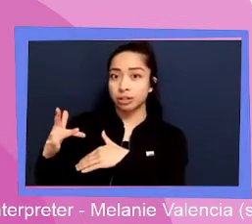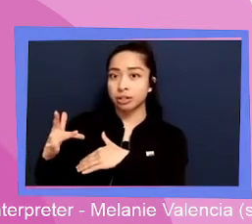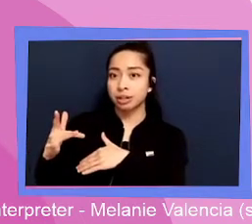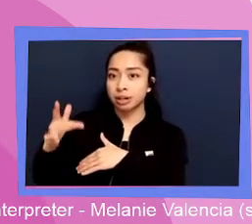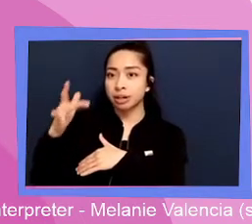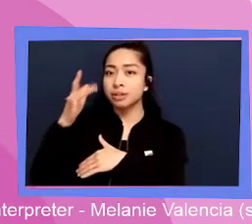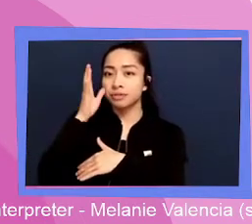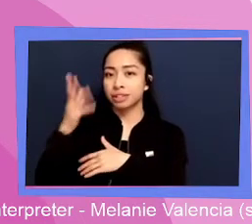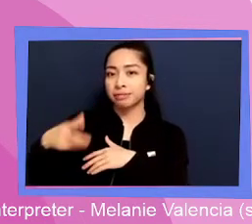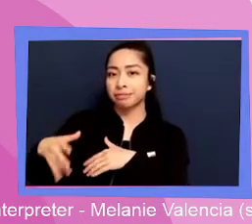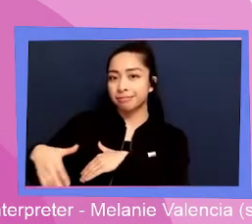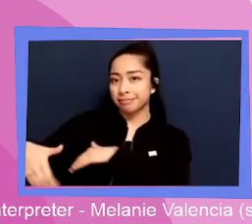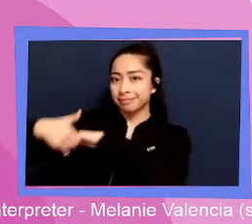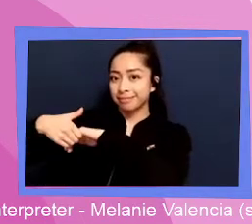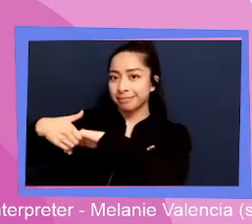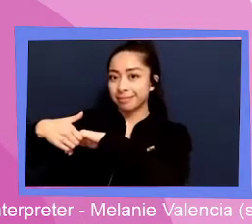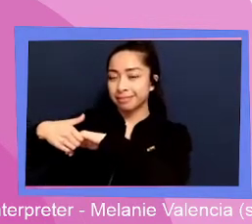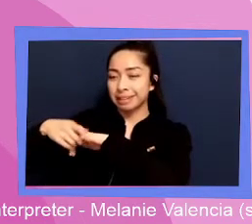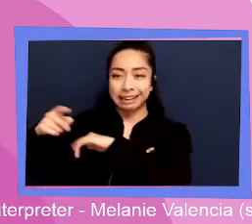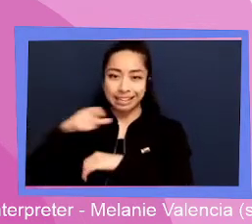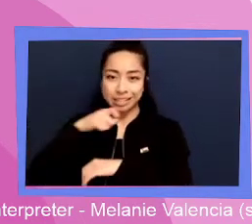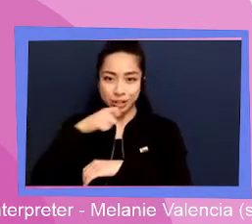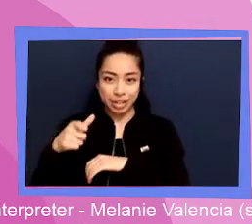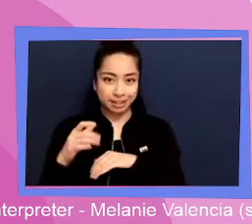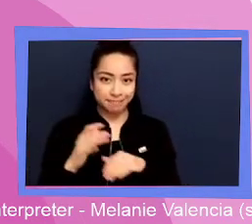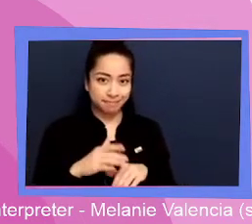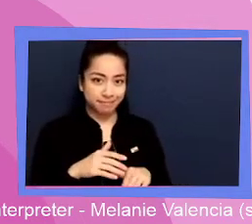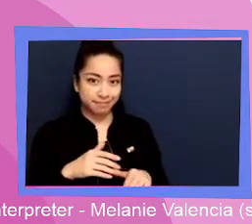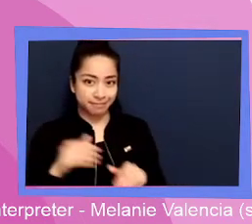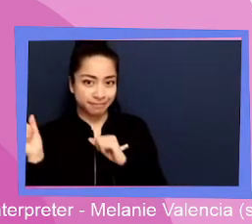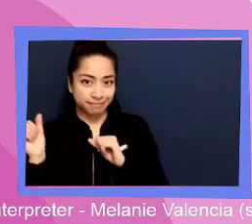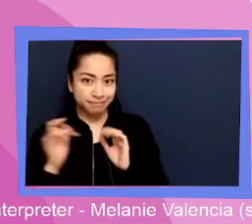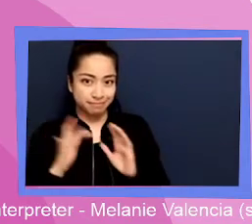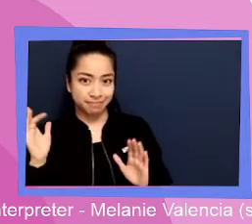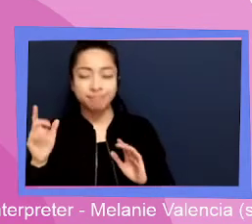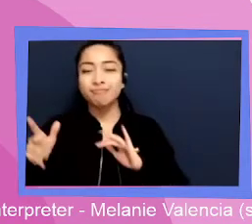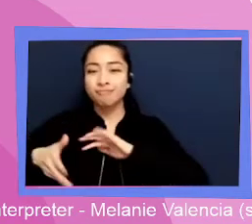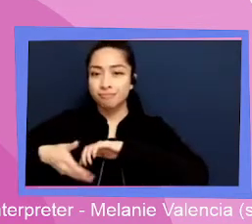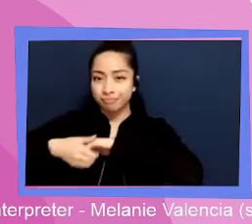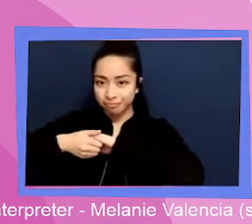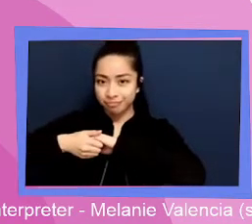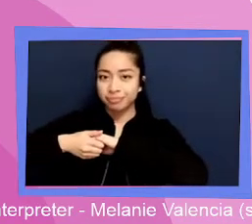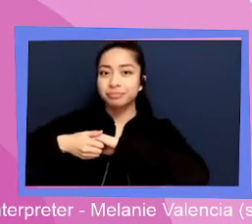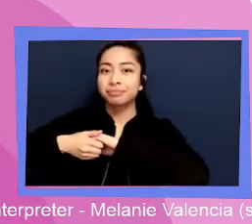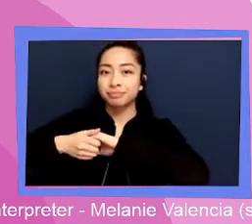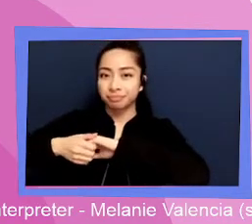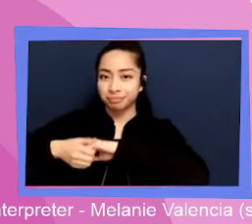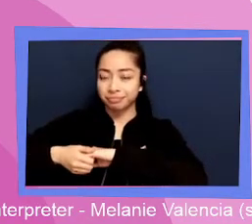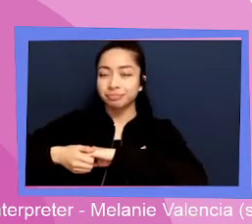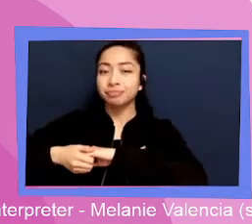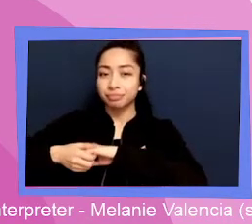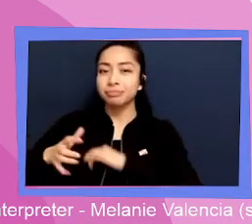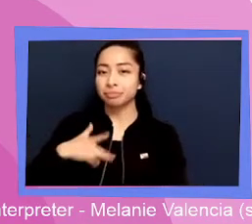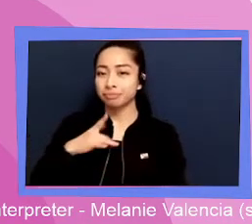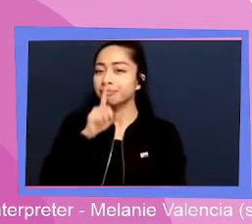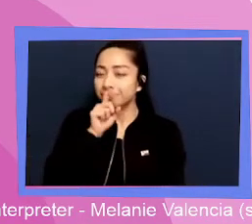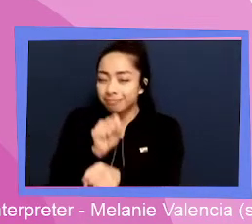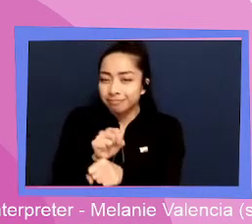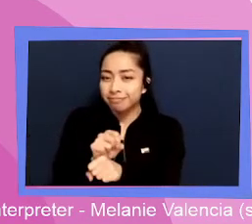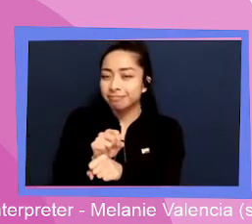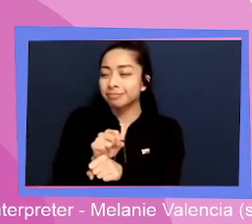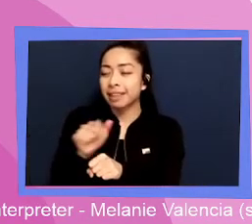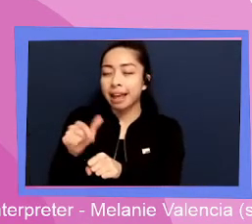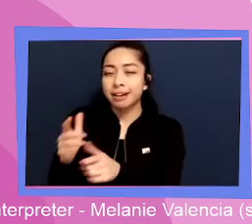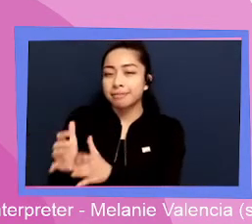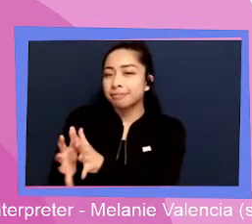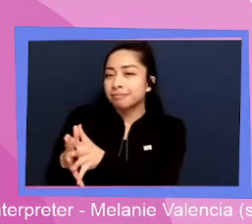fingers. Jamie didn't hesitate. Her fingers wrapped firmly around Deanna's own, And Deanna was sure that without that solid grip, she'd